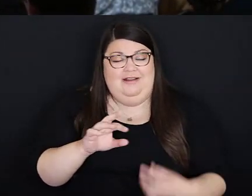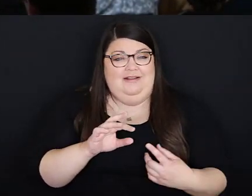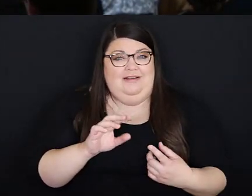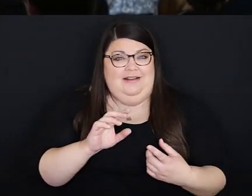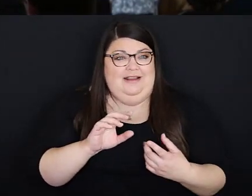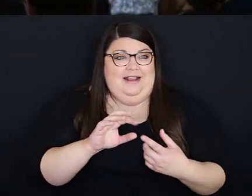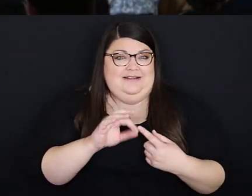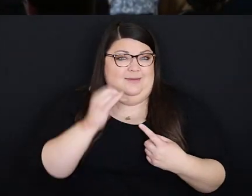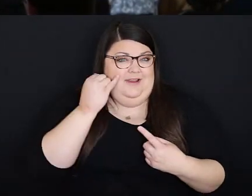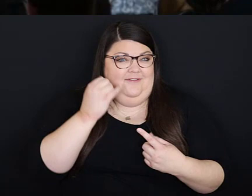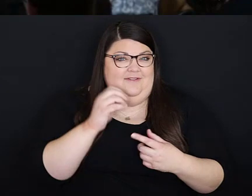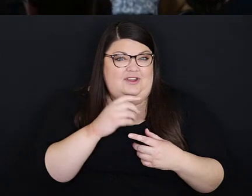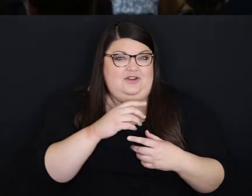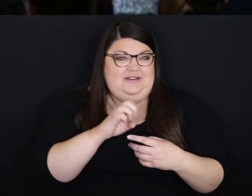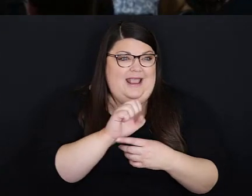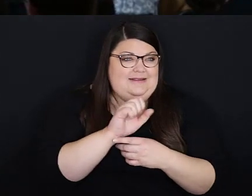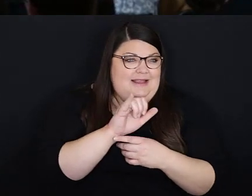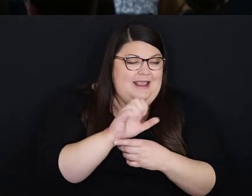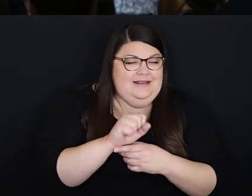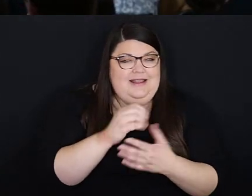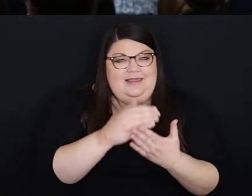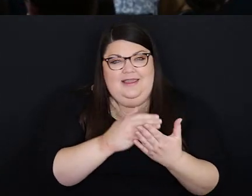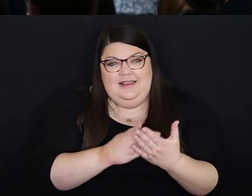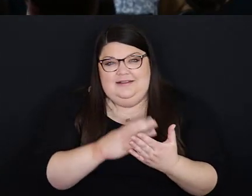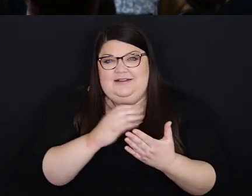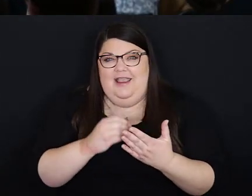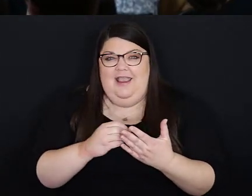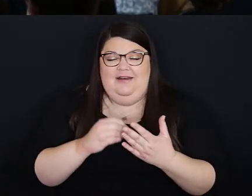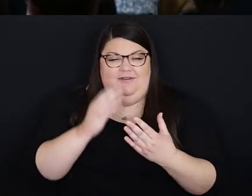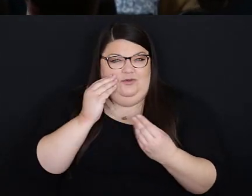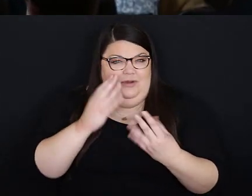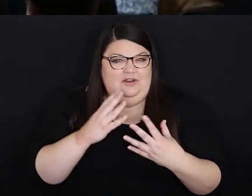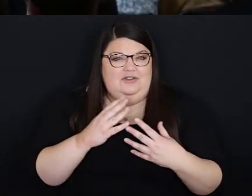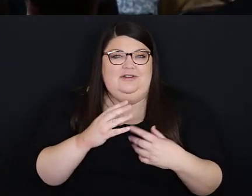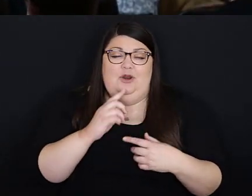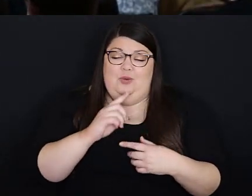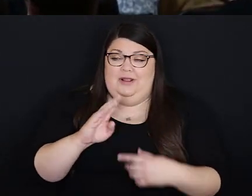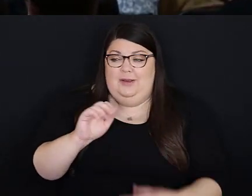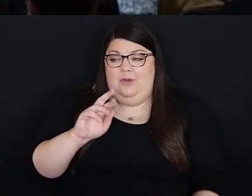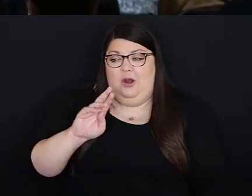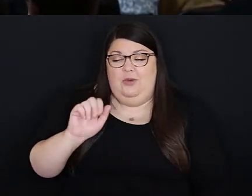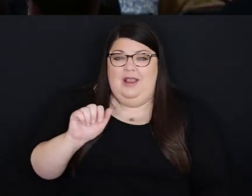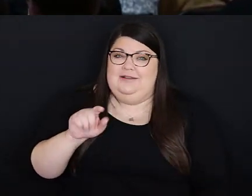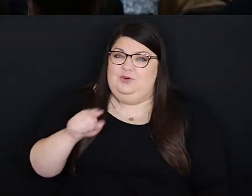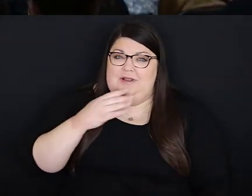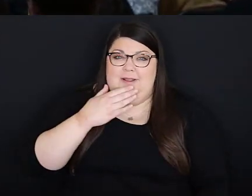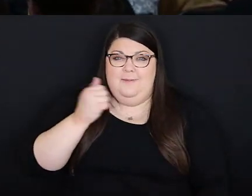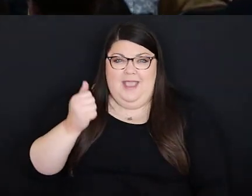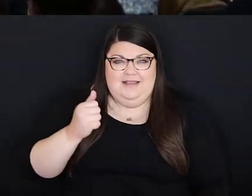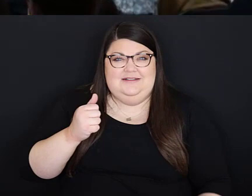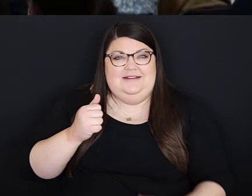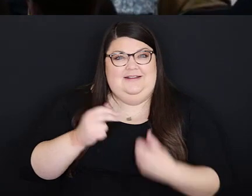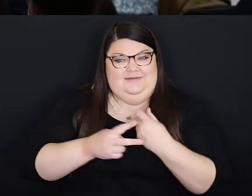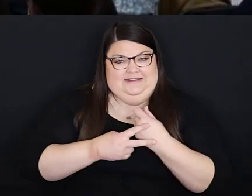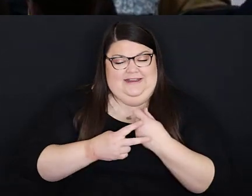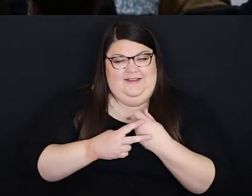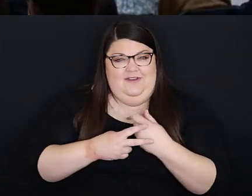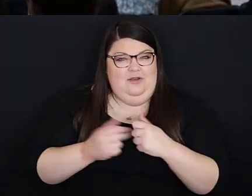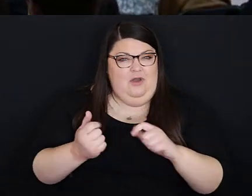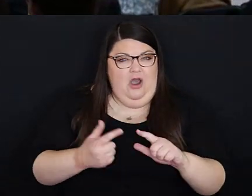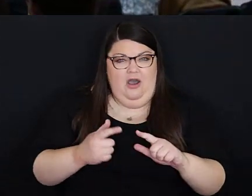lists. And I thank Barbara for being the best archivist of her own work, and